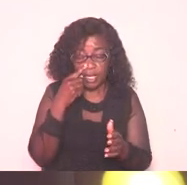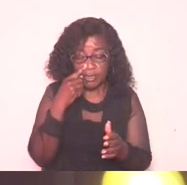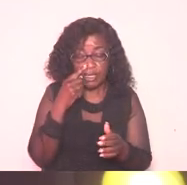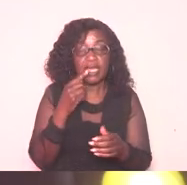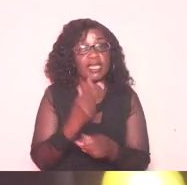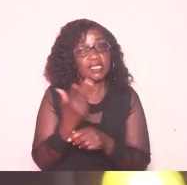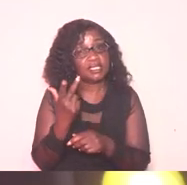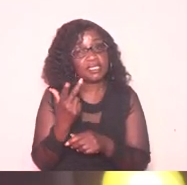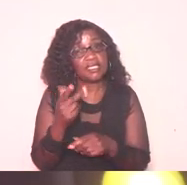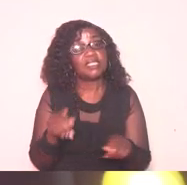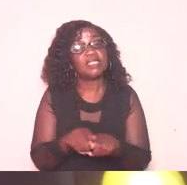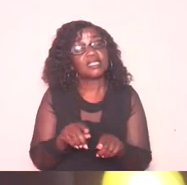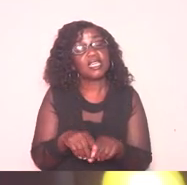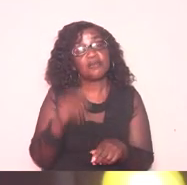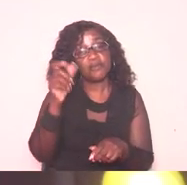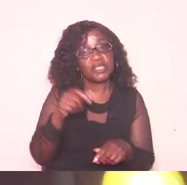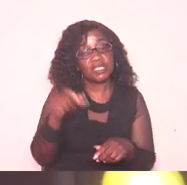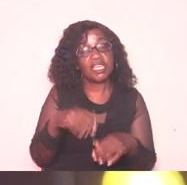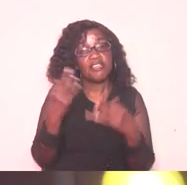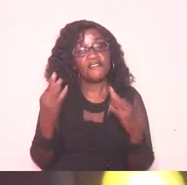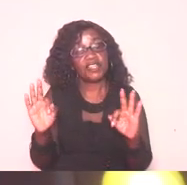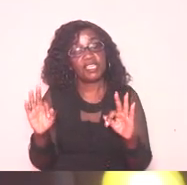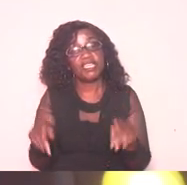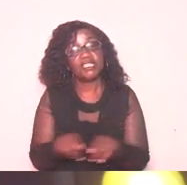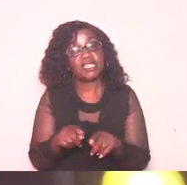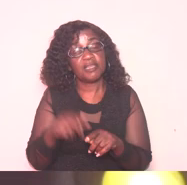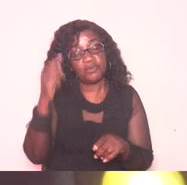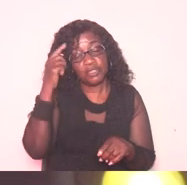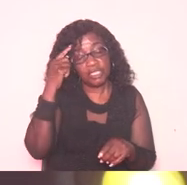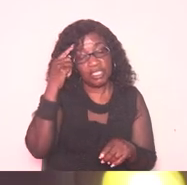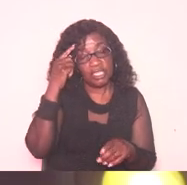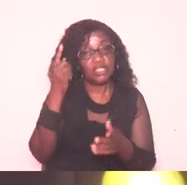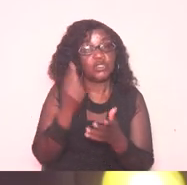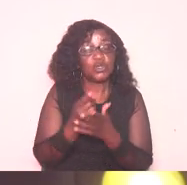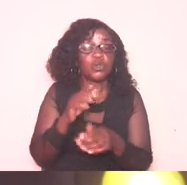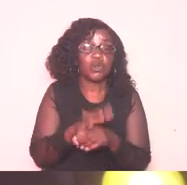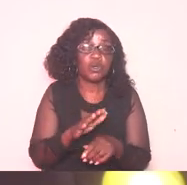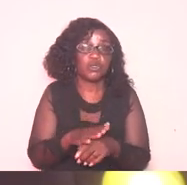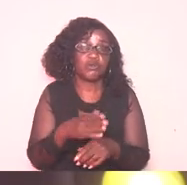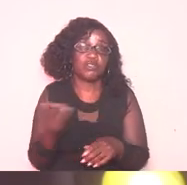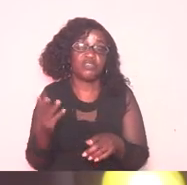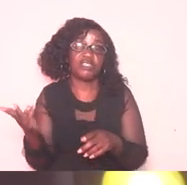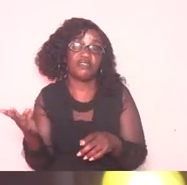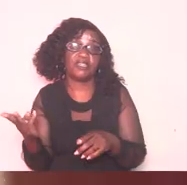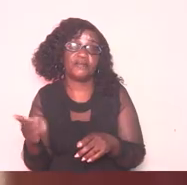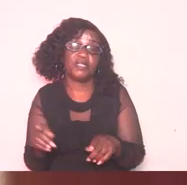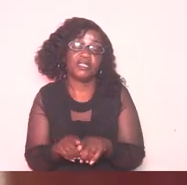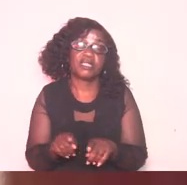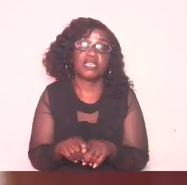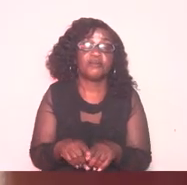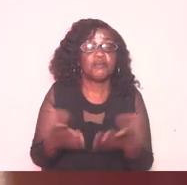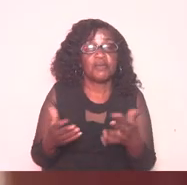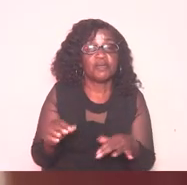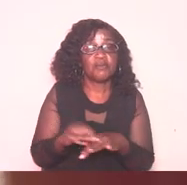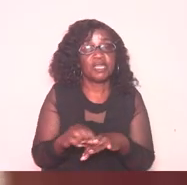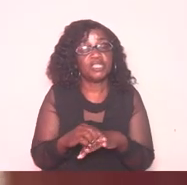become an independent person and you're able to make more informed decisions and you have the capacity to do things, to do a lot more things, like enter into contracts, get into marriage,